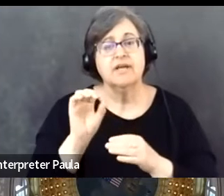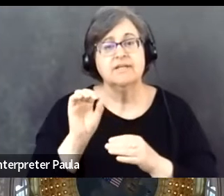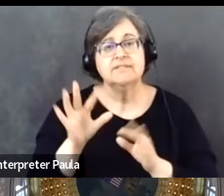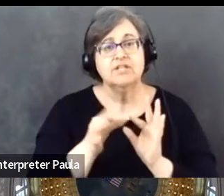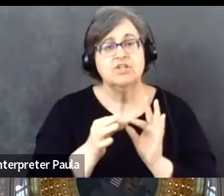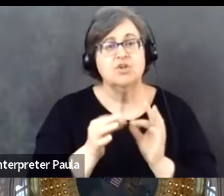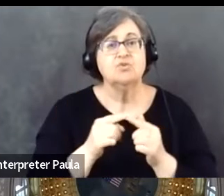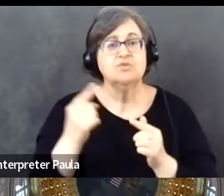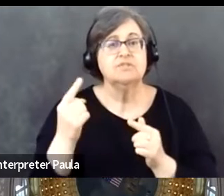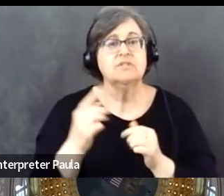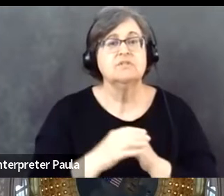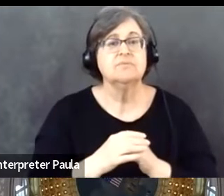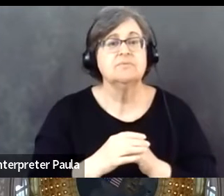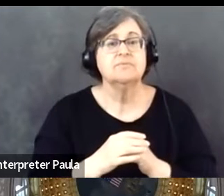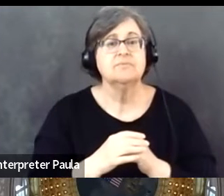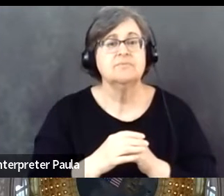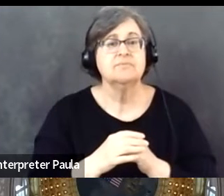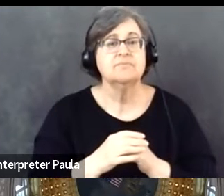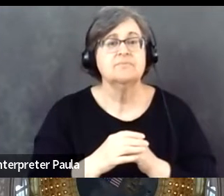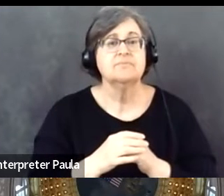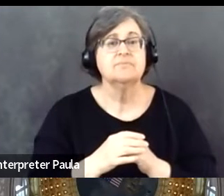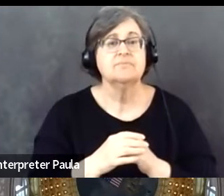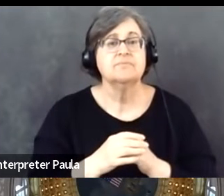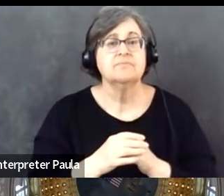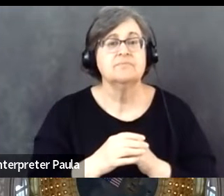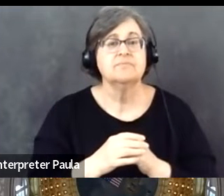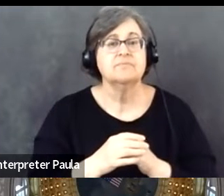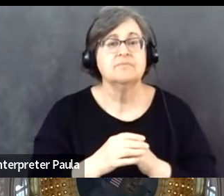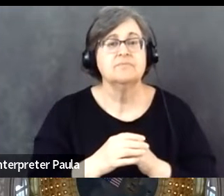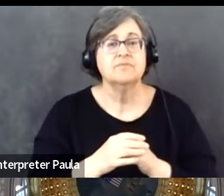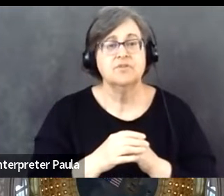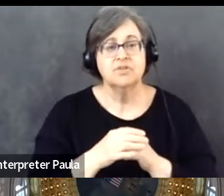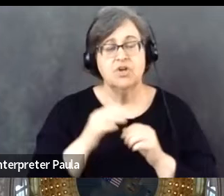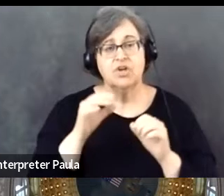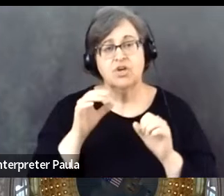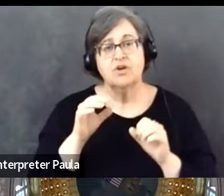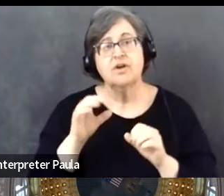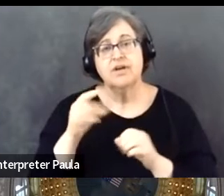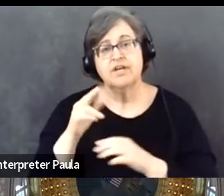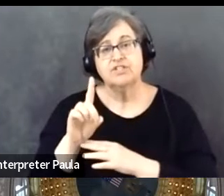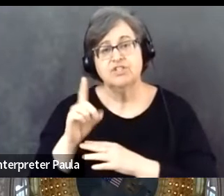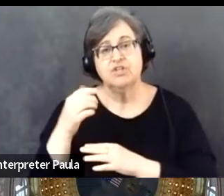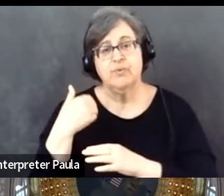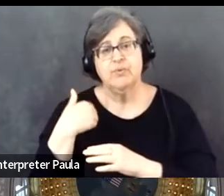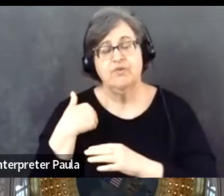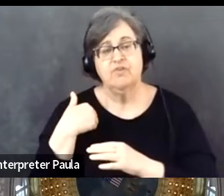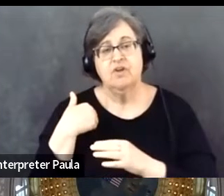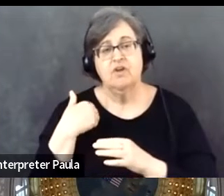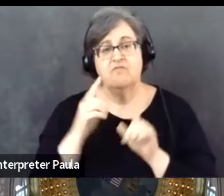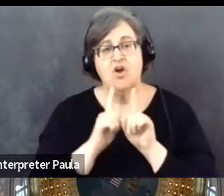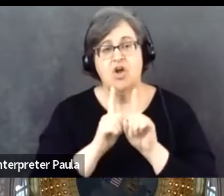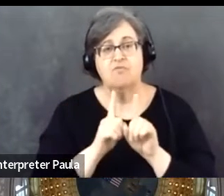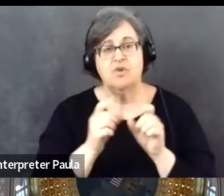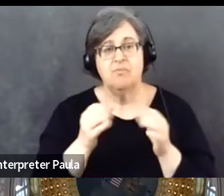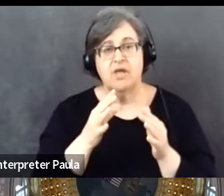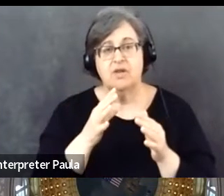or I can bring that up too. I mean, yeah. And Chad, I will tell you this, I have accompanied many a parent